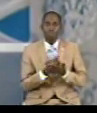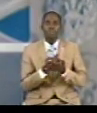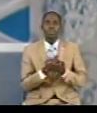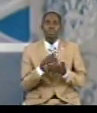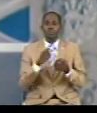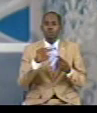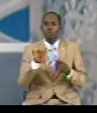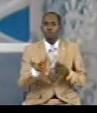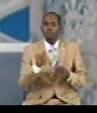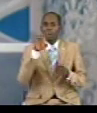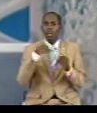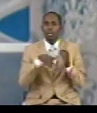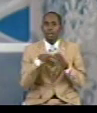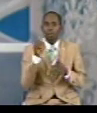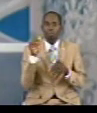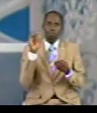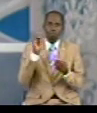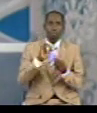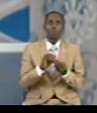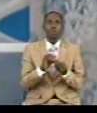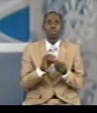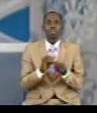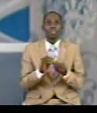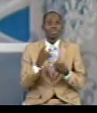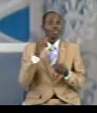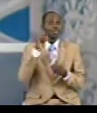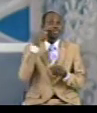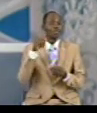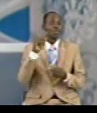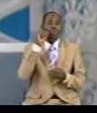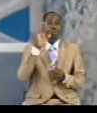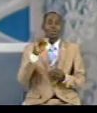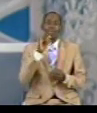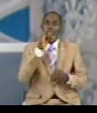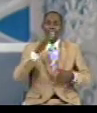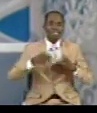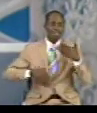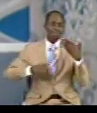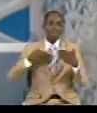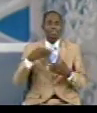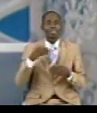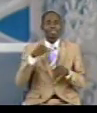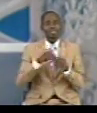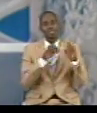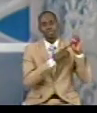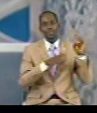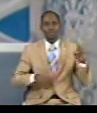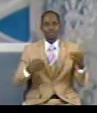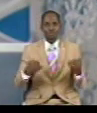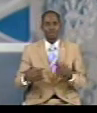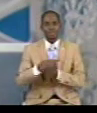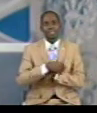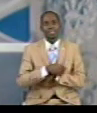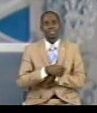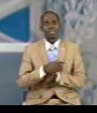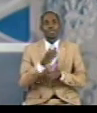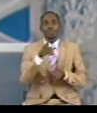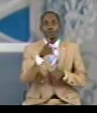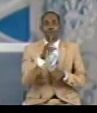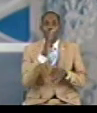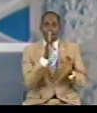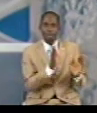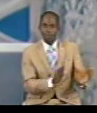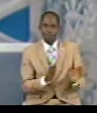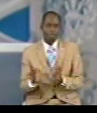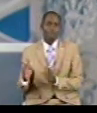confirm the woman is rejoicing in the Lord today, now walking about. Get ready. Whatever has held